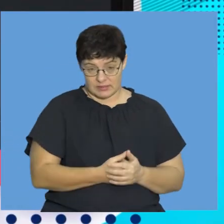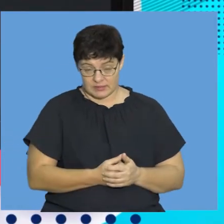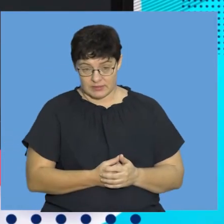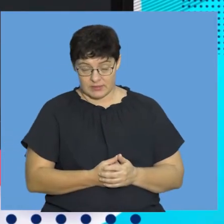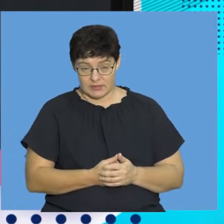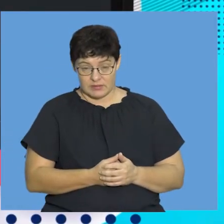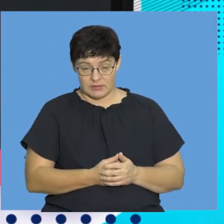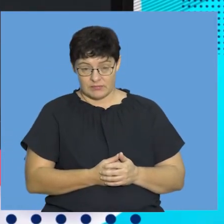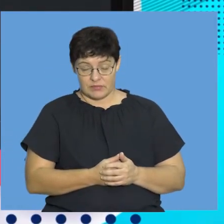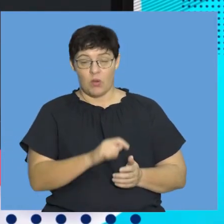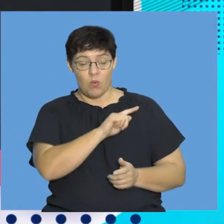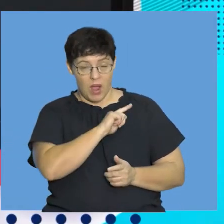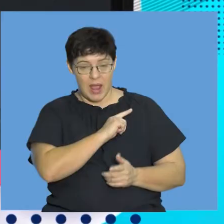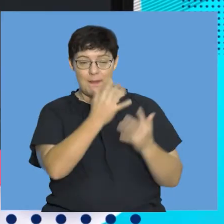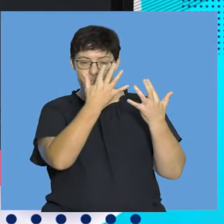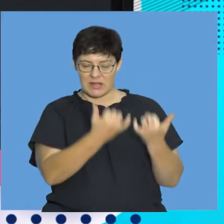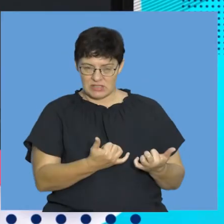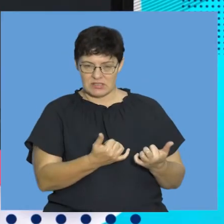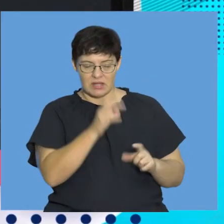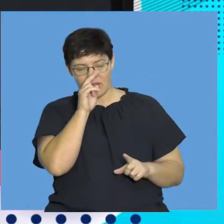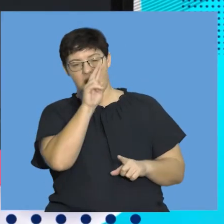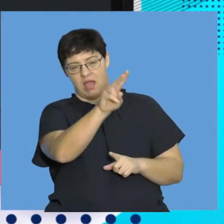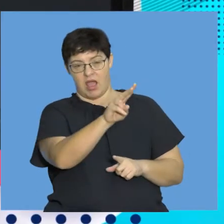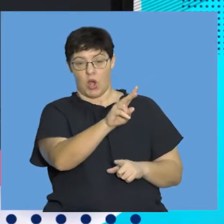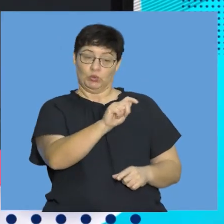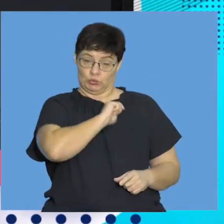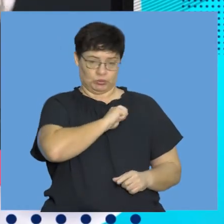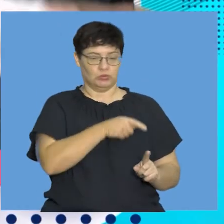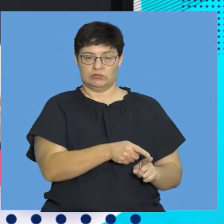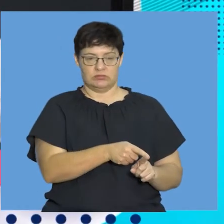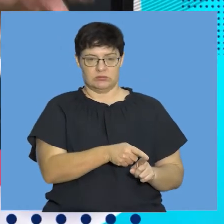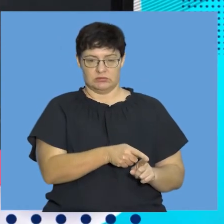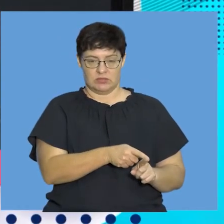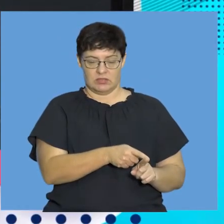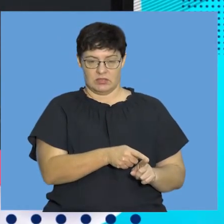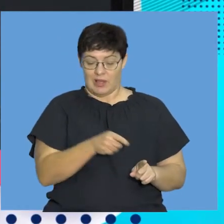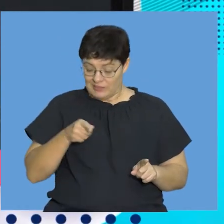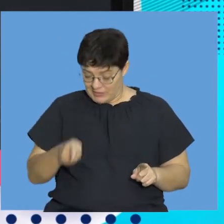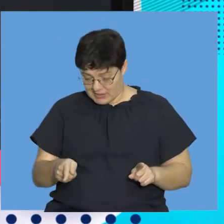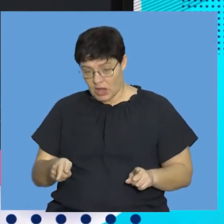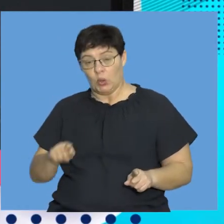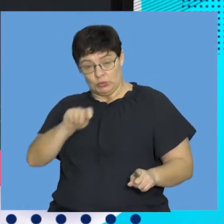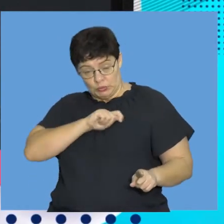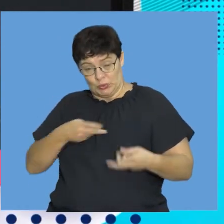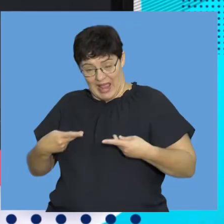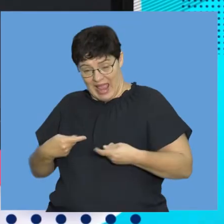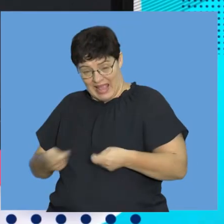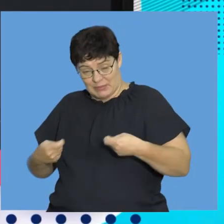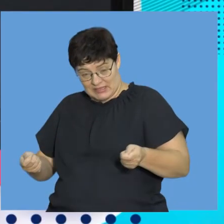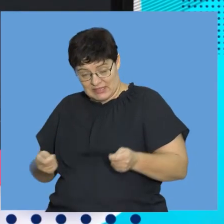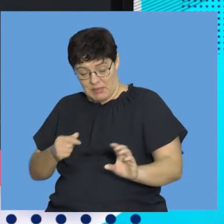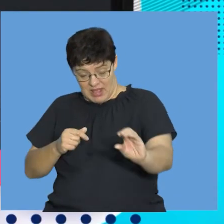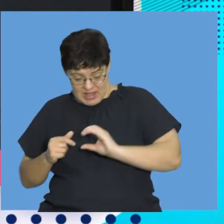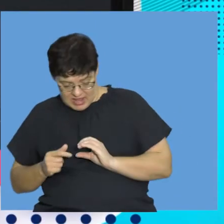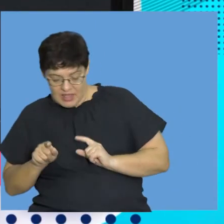in terms of your actual figures. Remember, budgeting is a forecast, it's not actual. When you actually